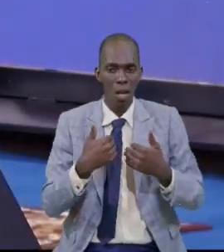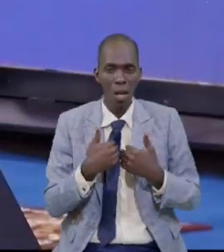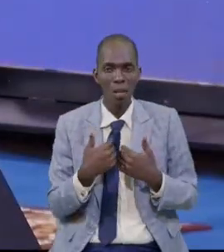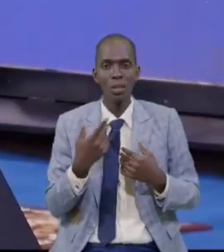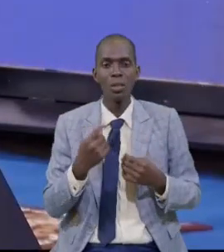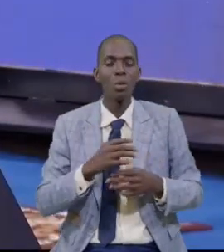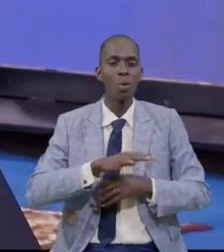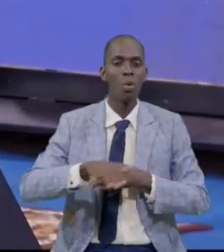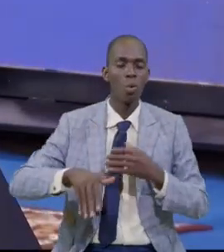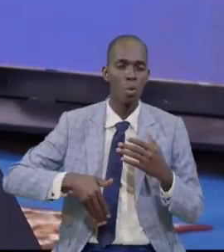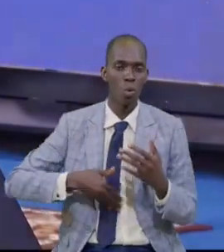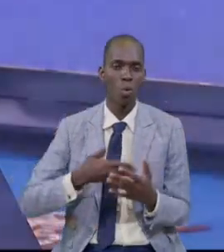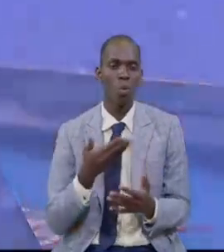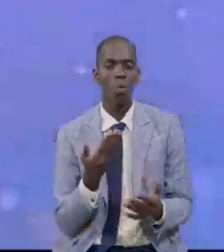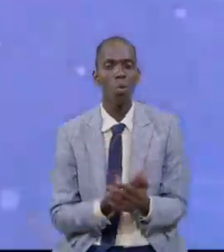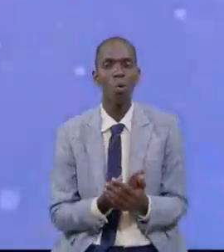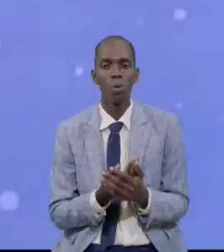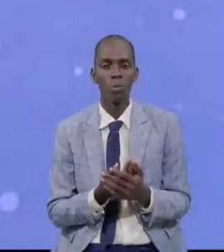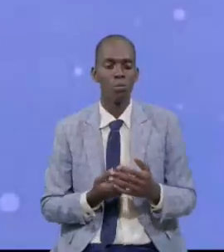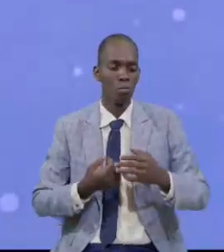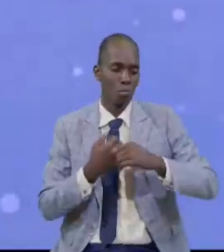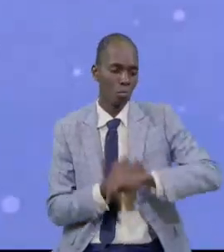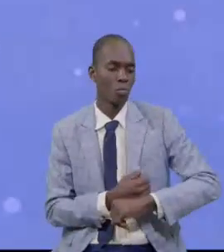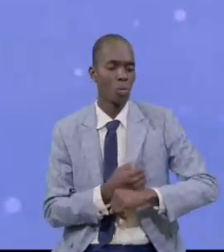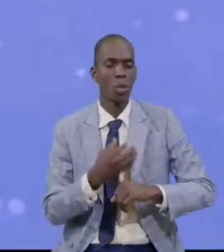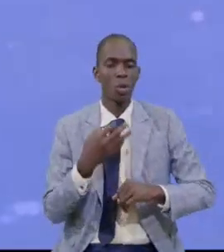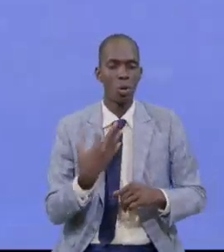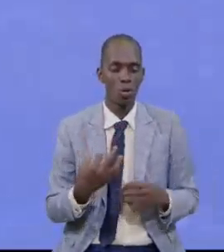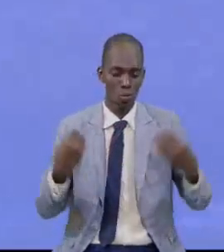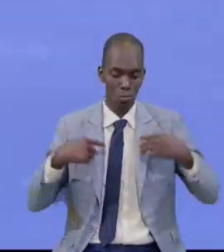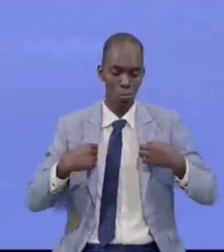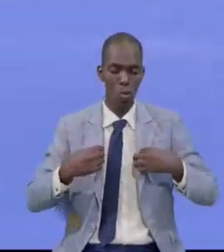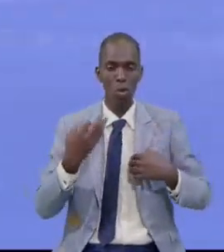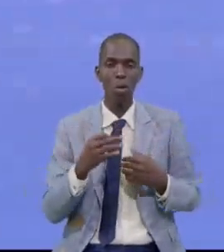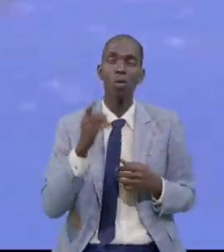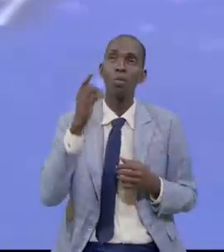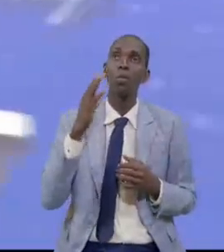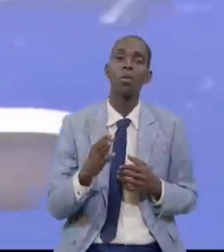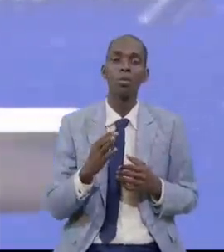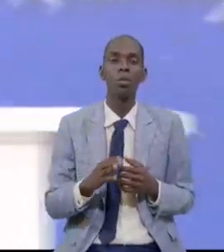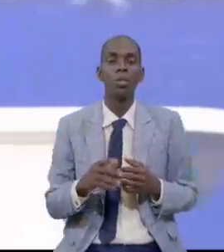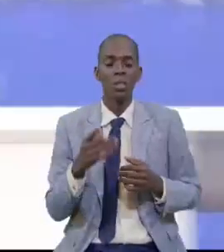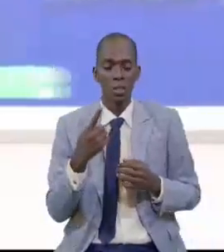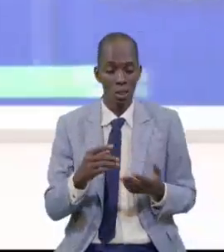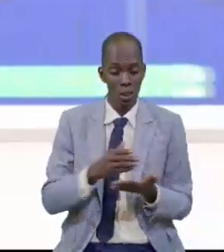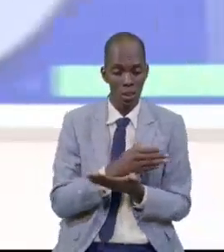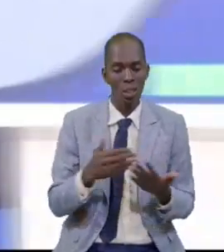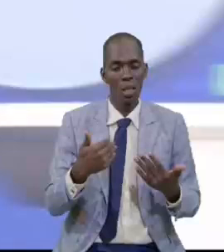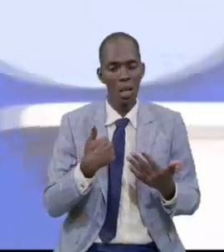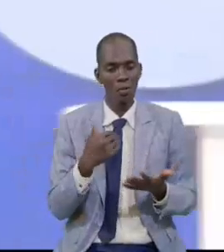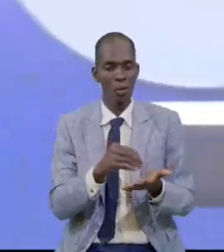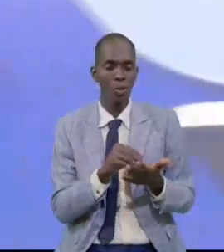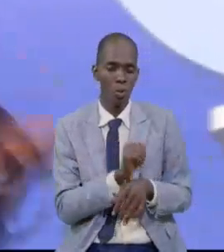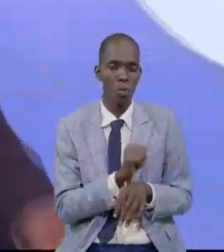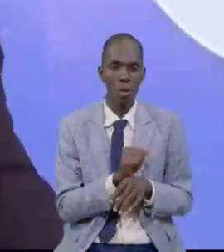God. Every armor has its part. The singing has its part. The preaching has its part.